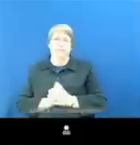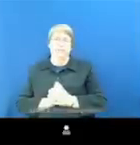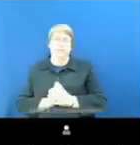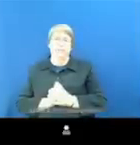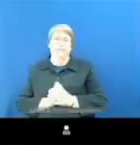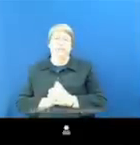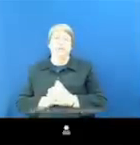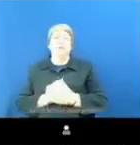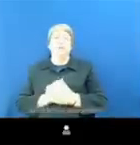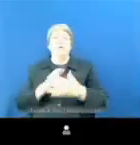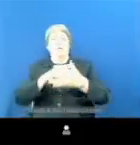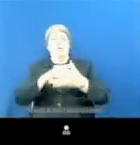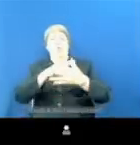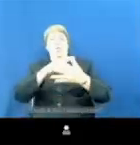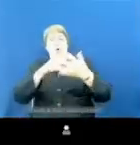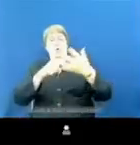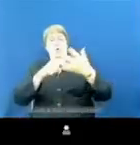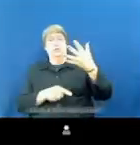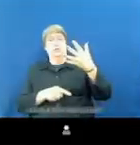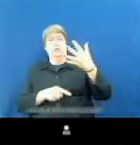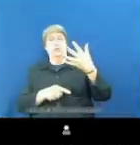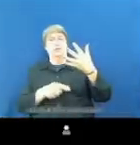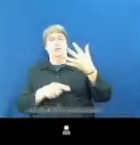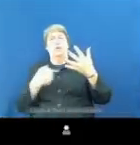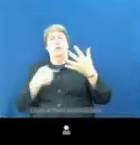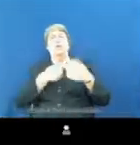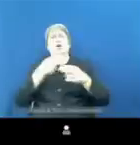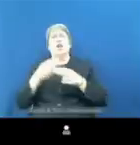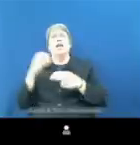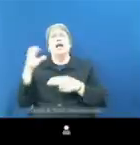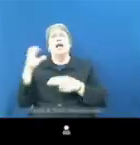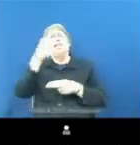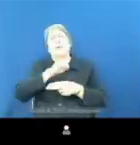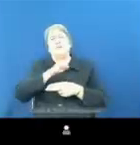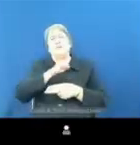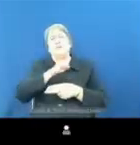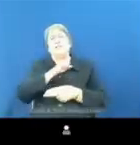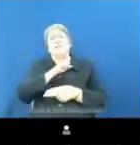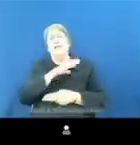So those are the 5, what we're calling assumptions and core values.